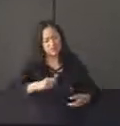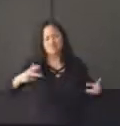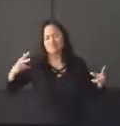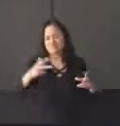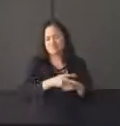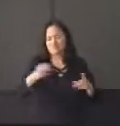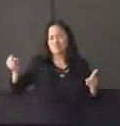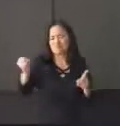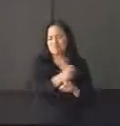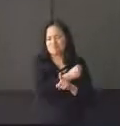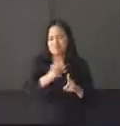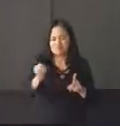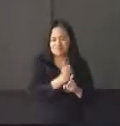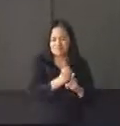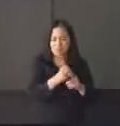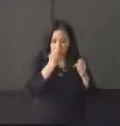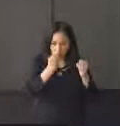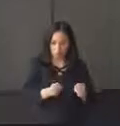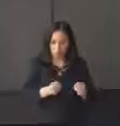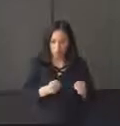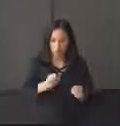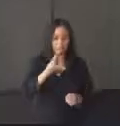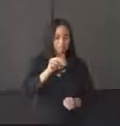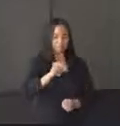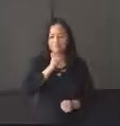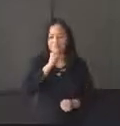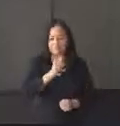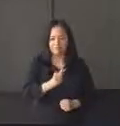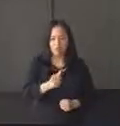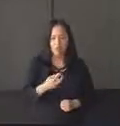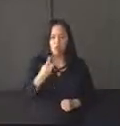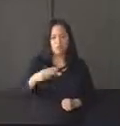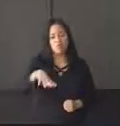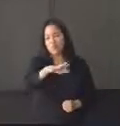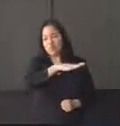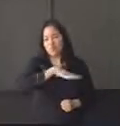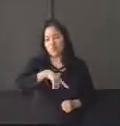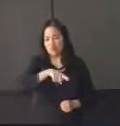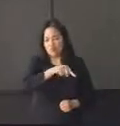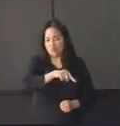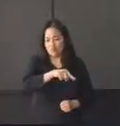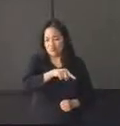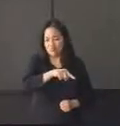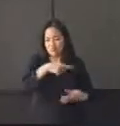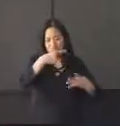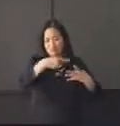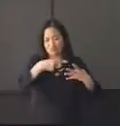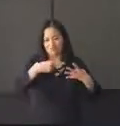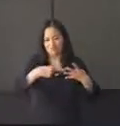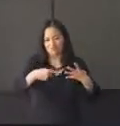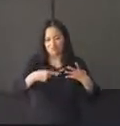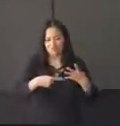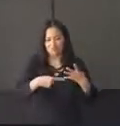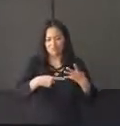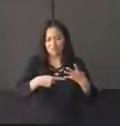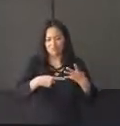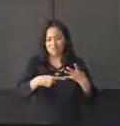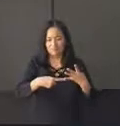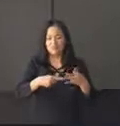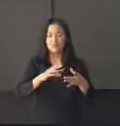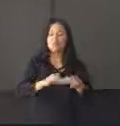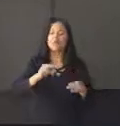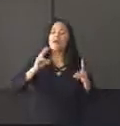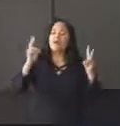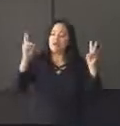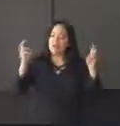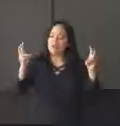violent environment, we're talking about an insecure environment. All these components are part of what